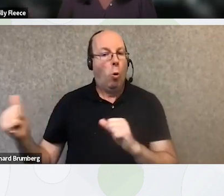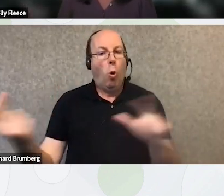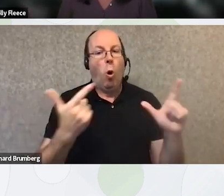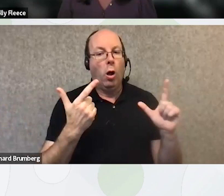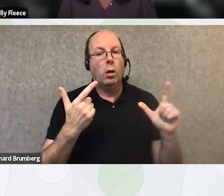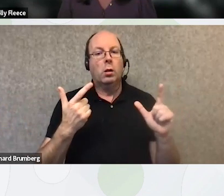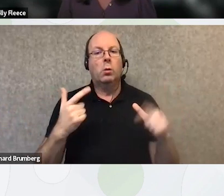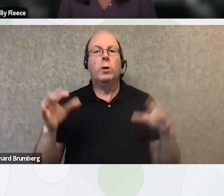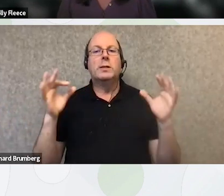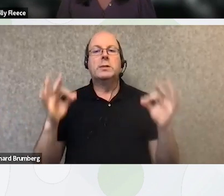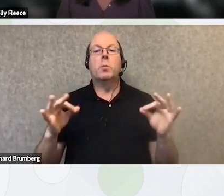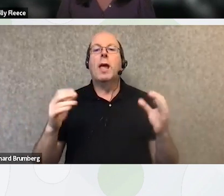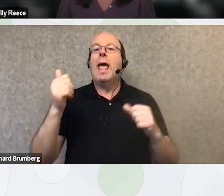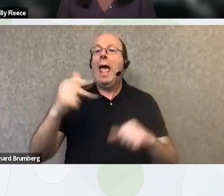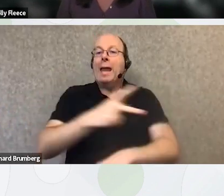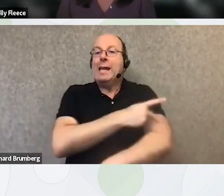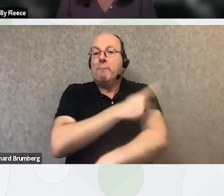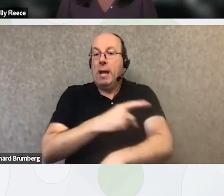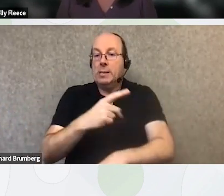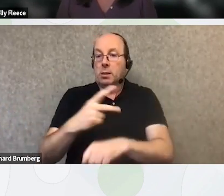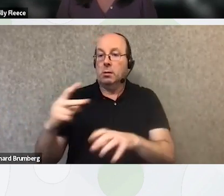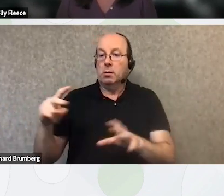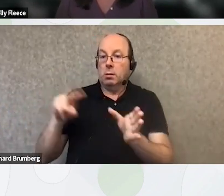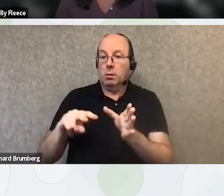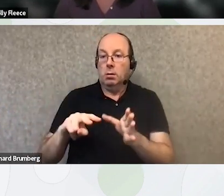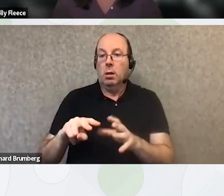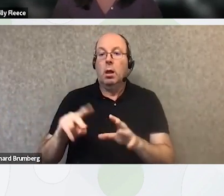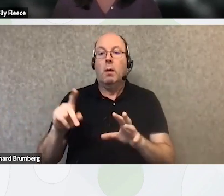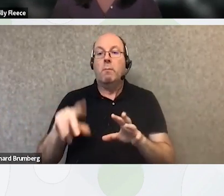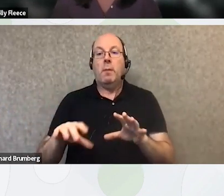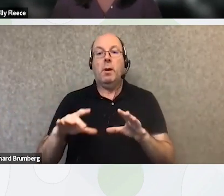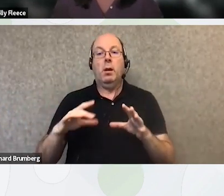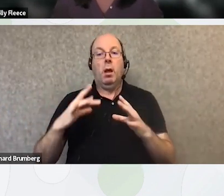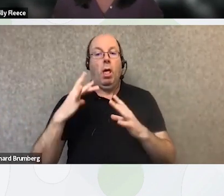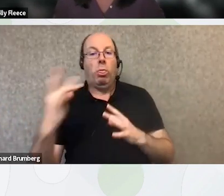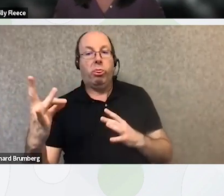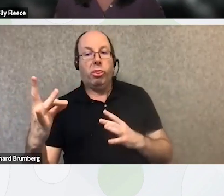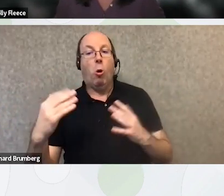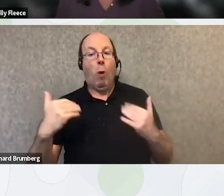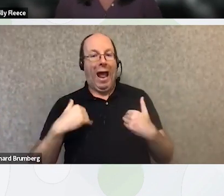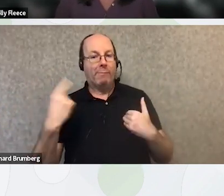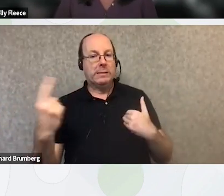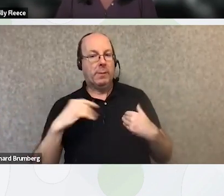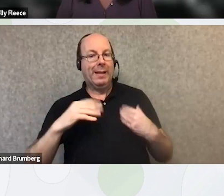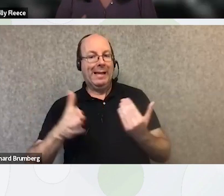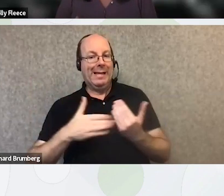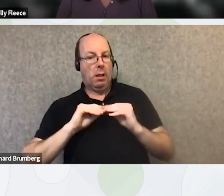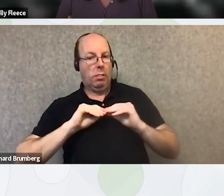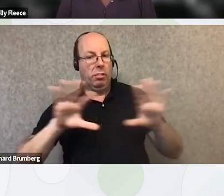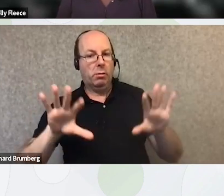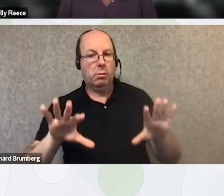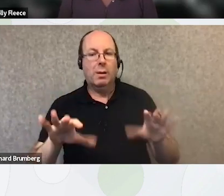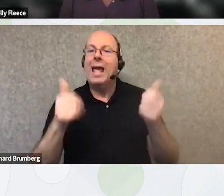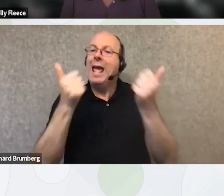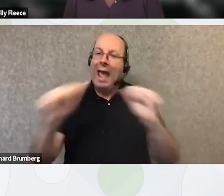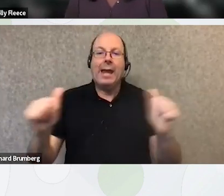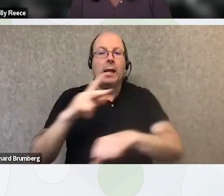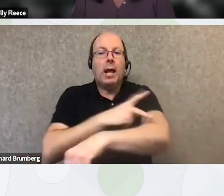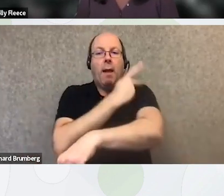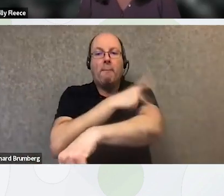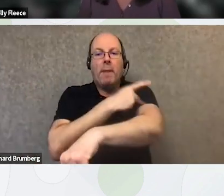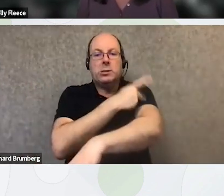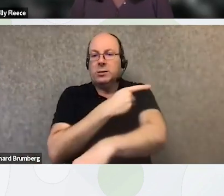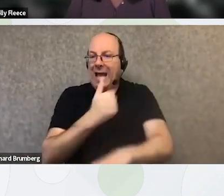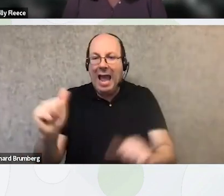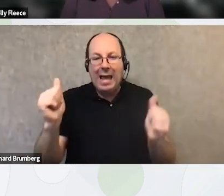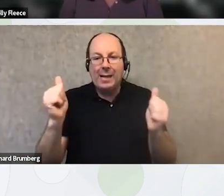on the assumption that any patient may be colonized or infected with organisms that are transmissible. And we do this with all patients, right? In